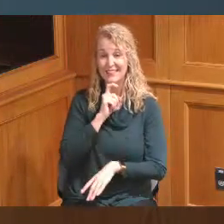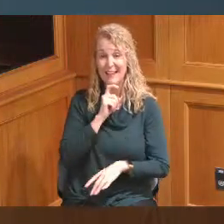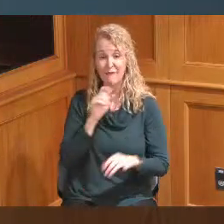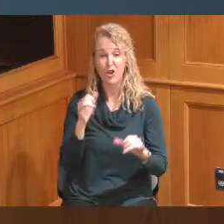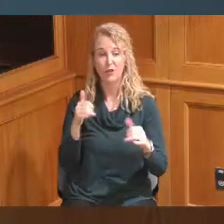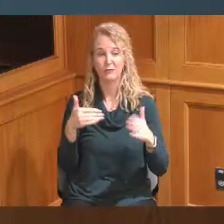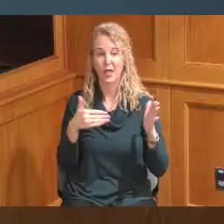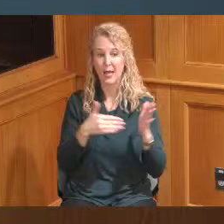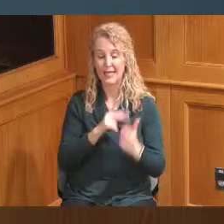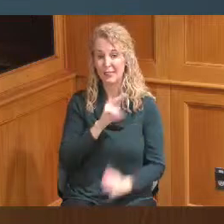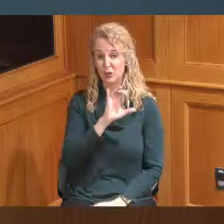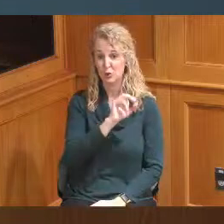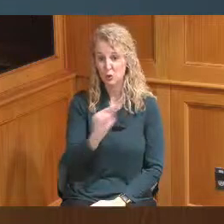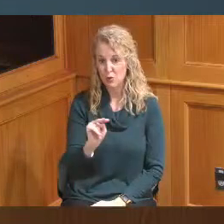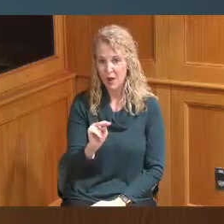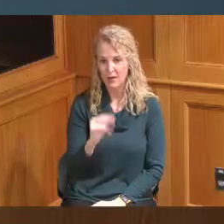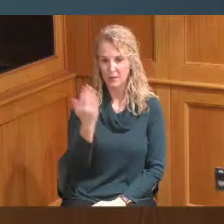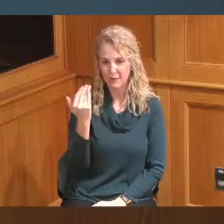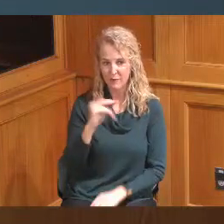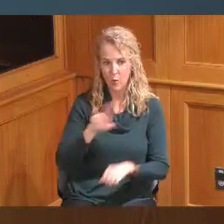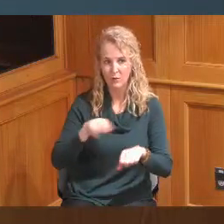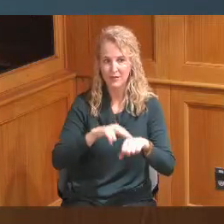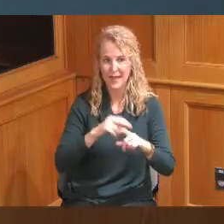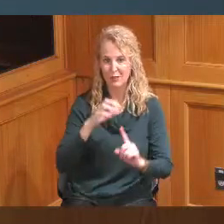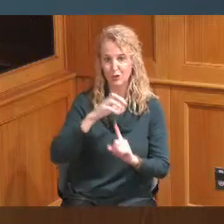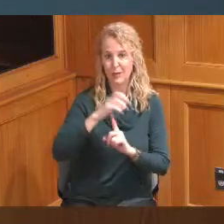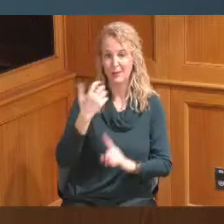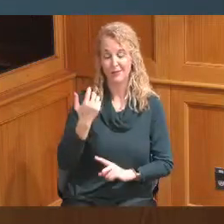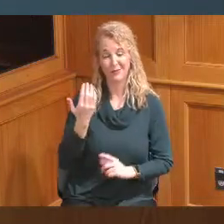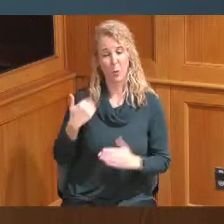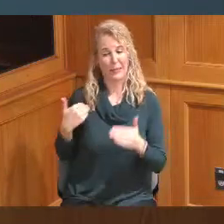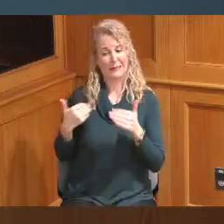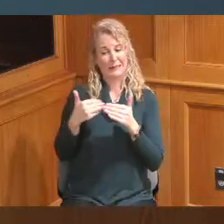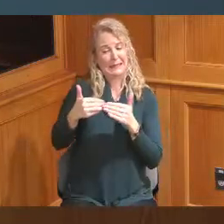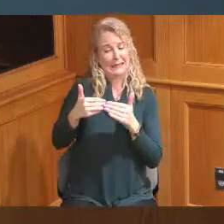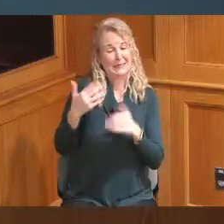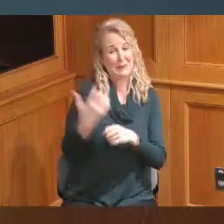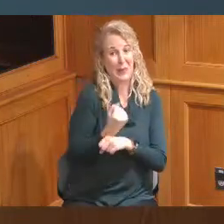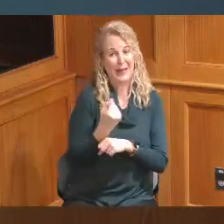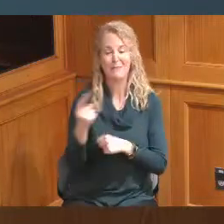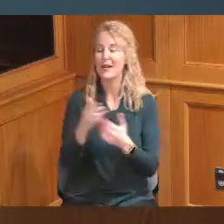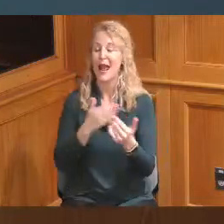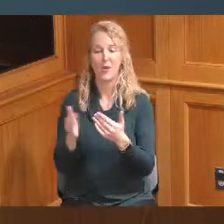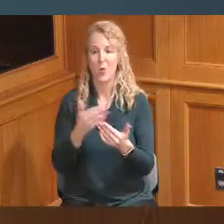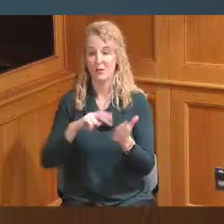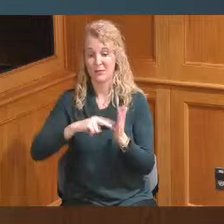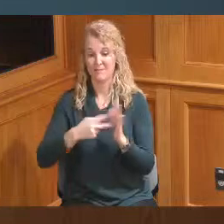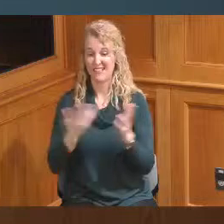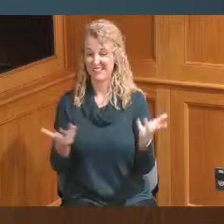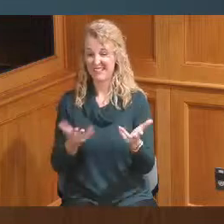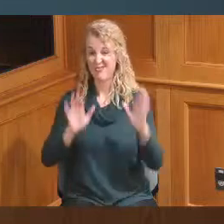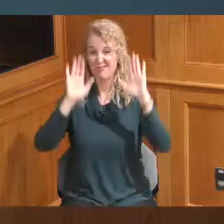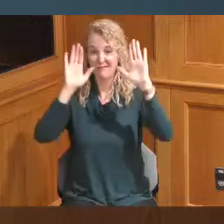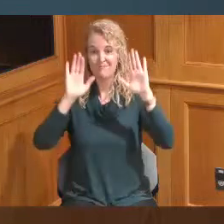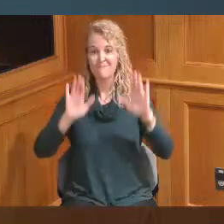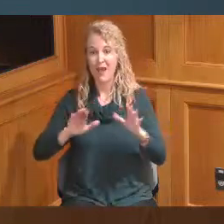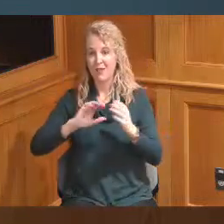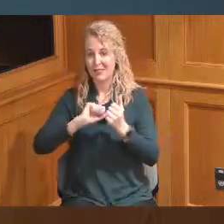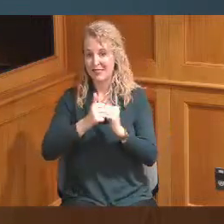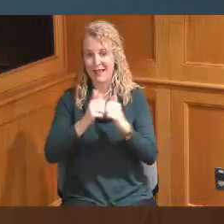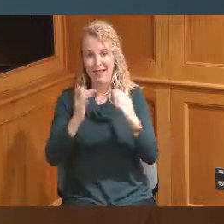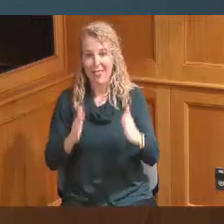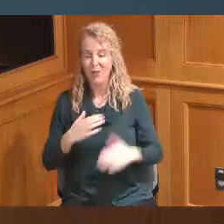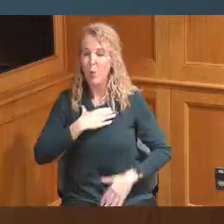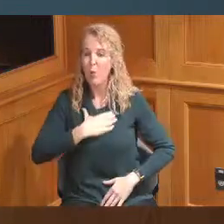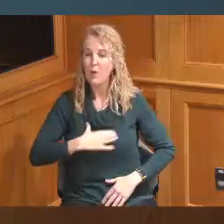UConn, who had won the national championship, but we almost beat them. But we've got some outstanding youth, and it'd be great to have all the